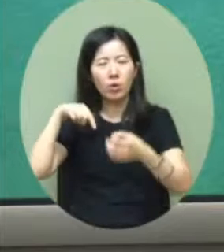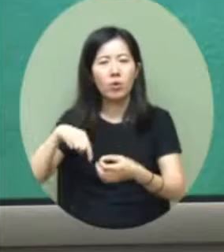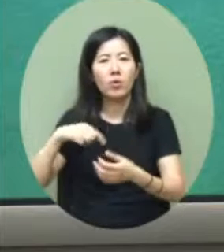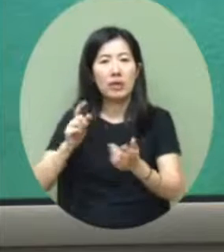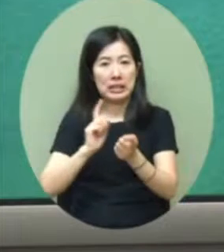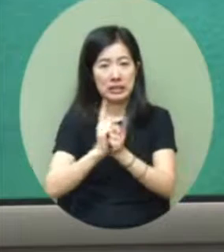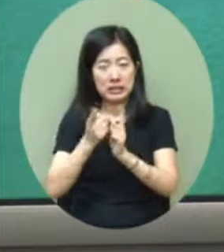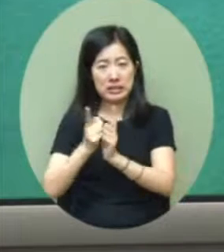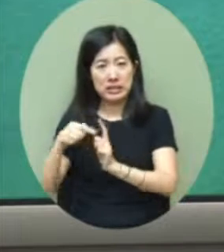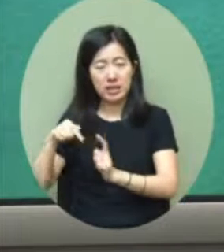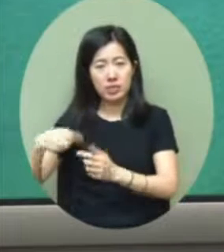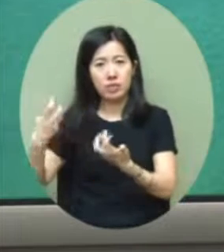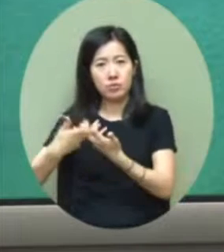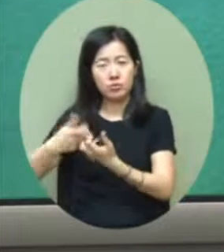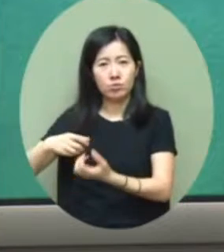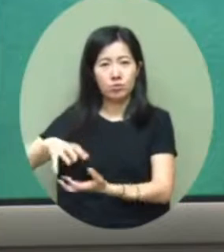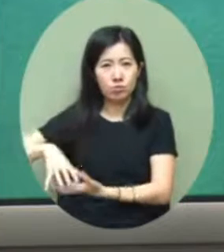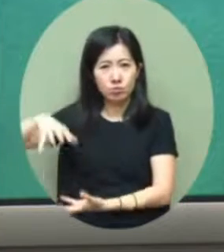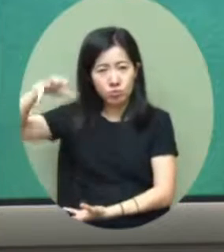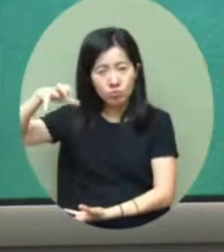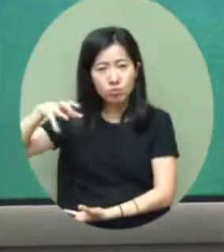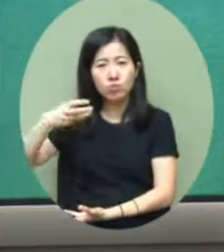use.